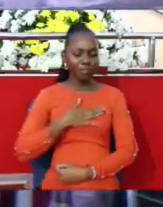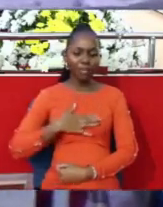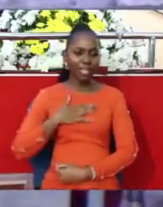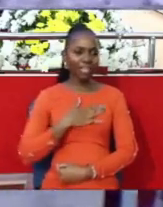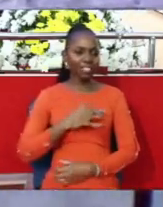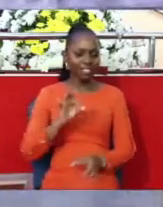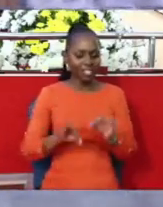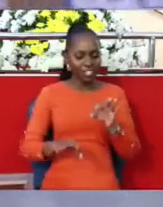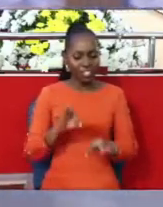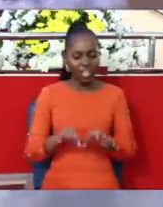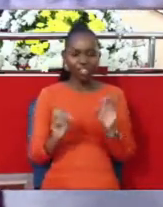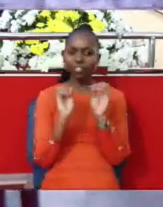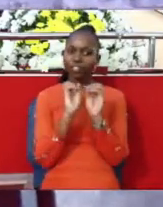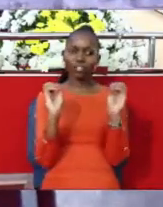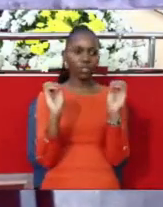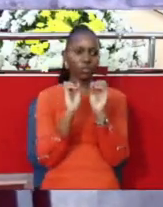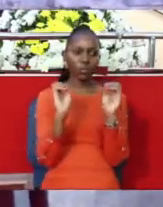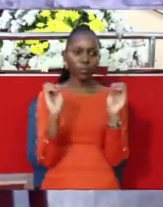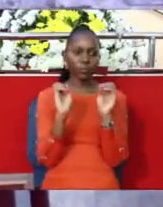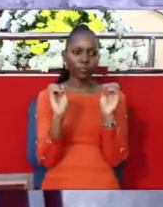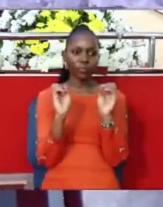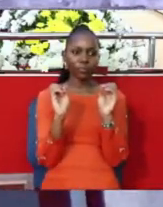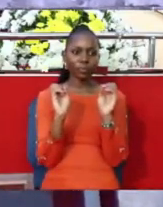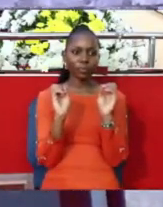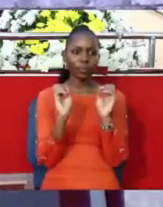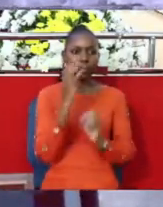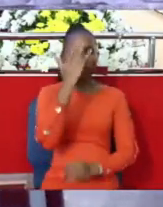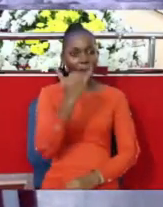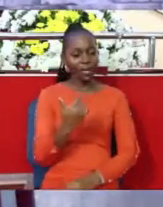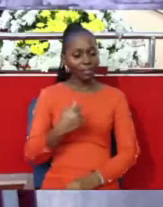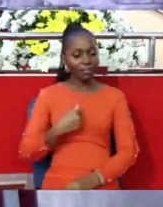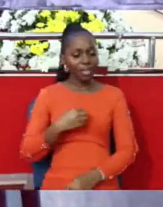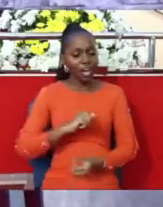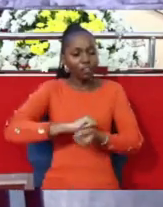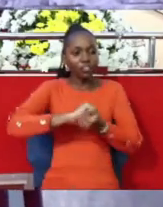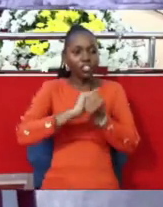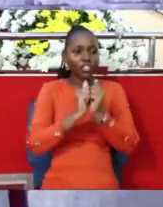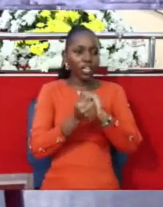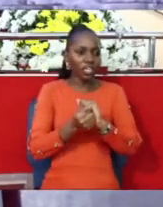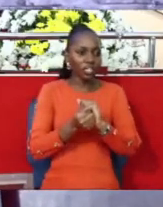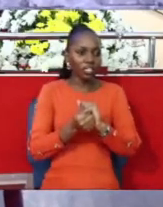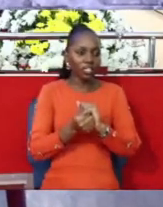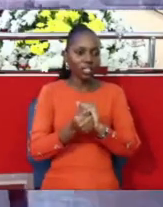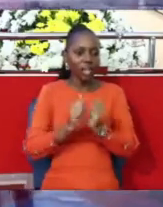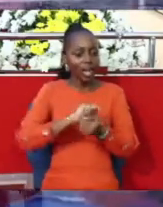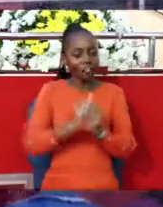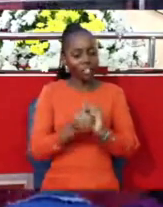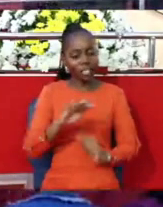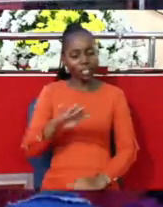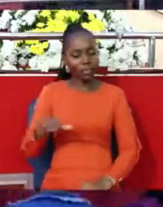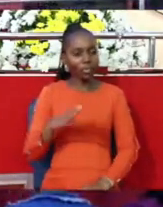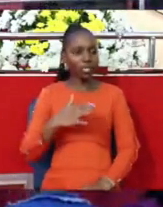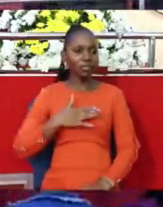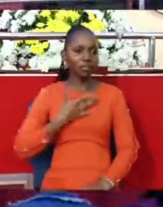I come from. Usiweze kunihukumu kwa sababu nimetoka. Because I have relocated myself. Kwa sababu nimejihamisha. I have changed my address. Nimehamisha anwani.